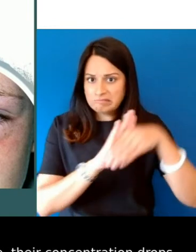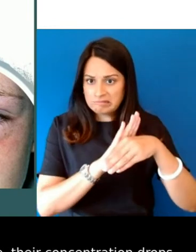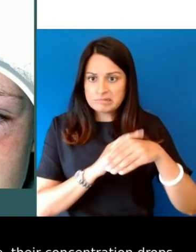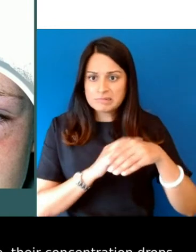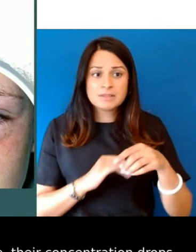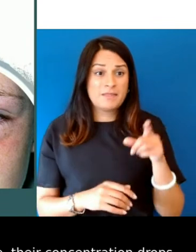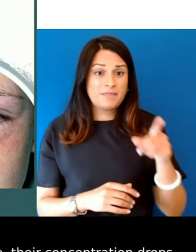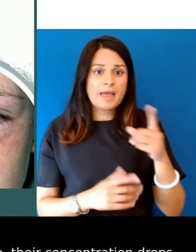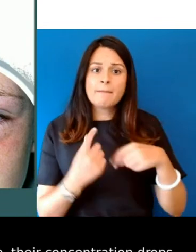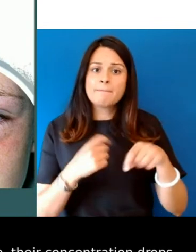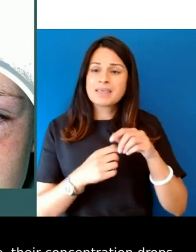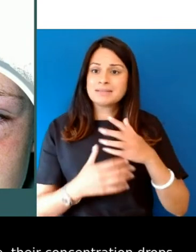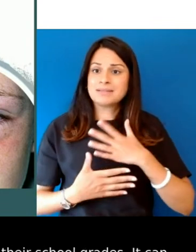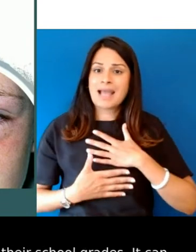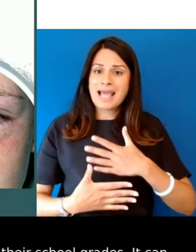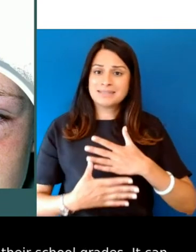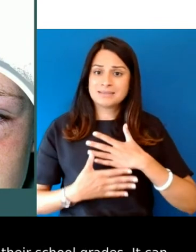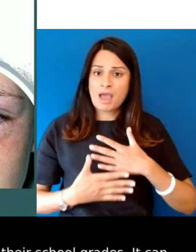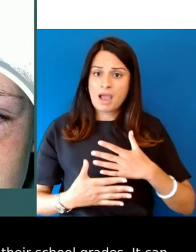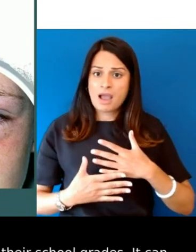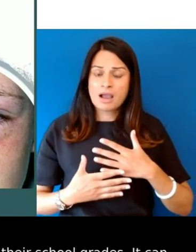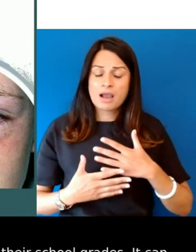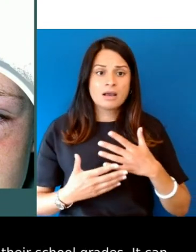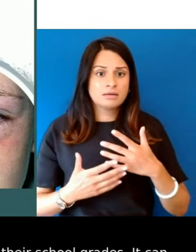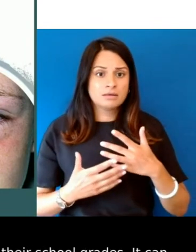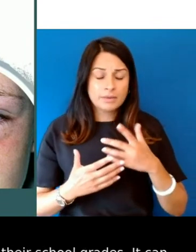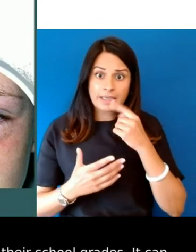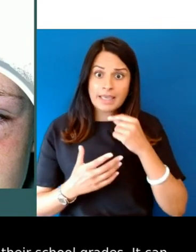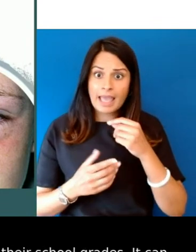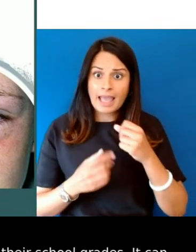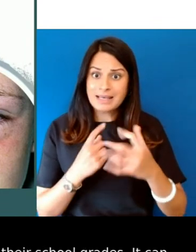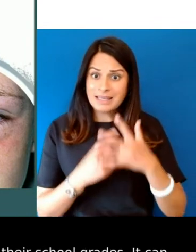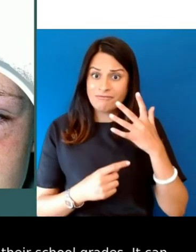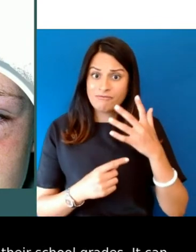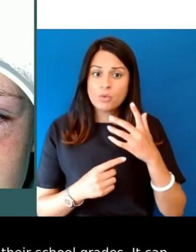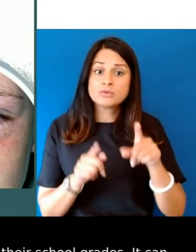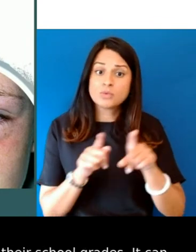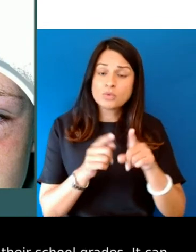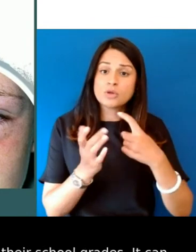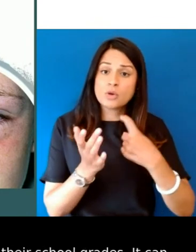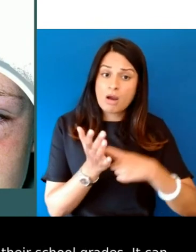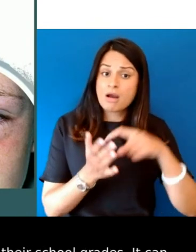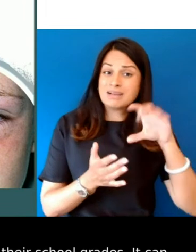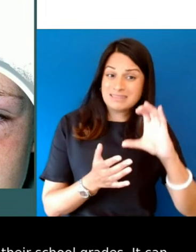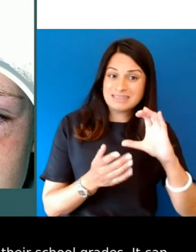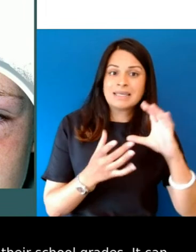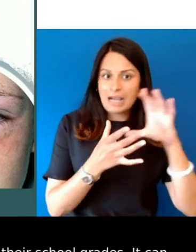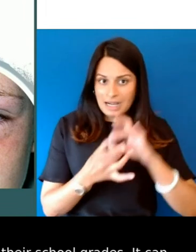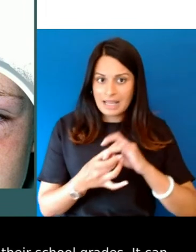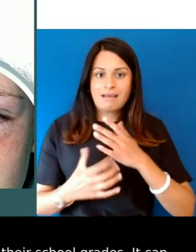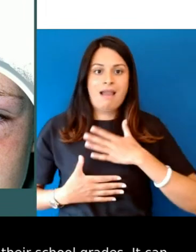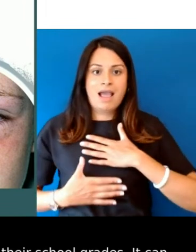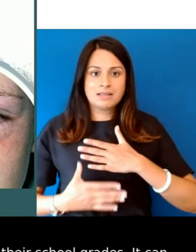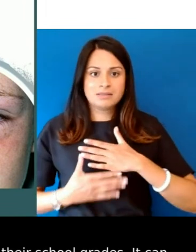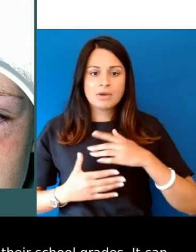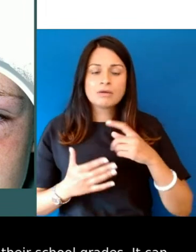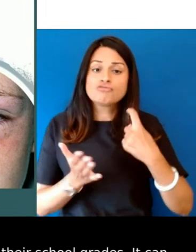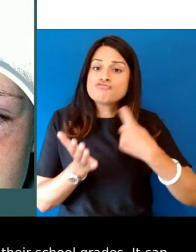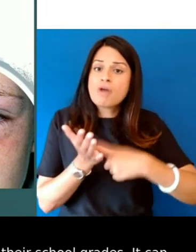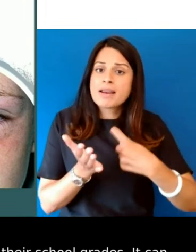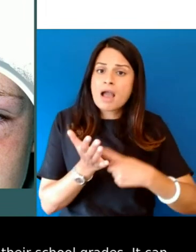asthma and there's a huge link between aspirin and allergic rhinitis and rhinitis is present in up to